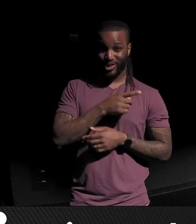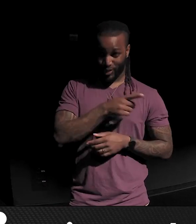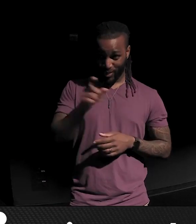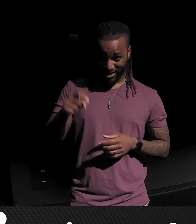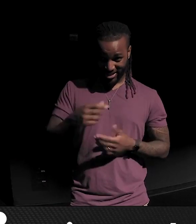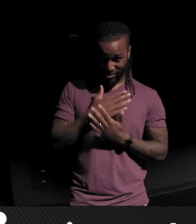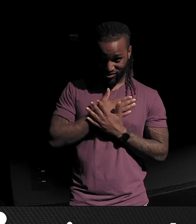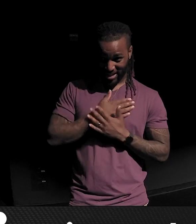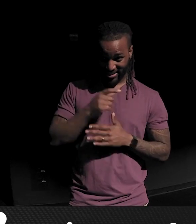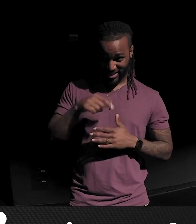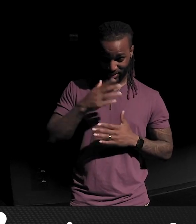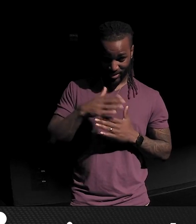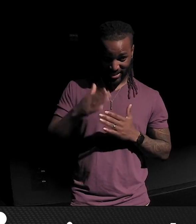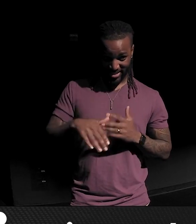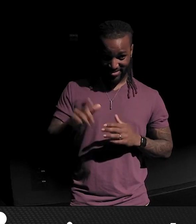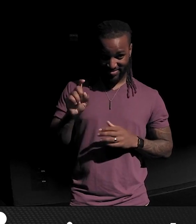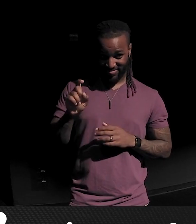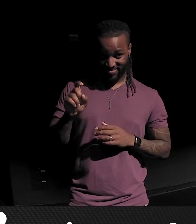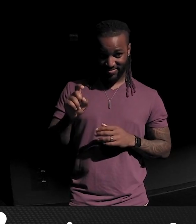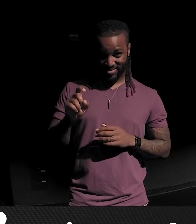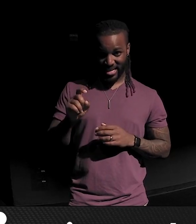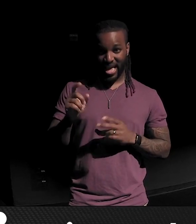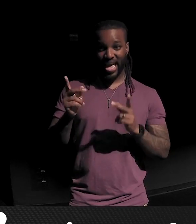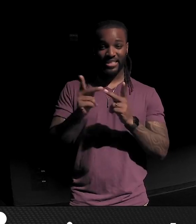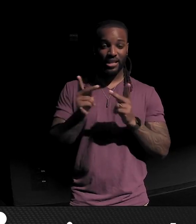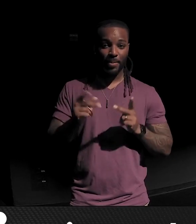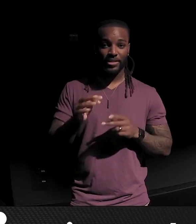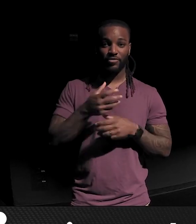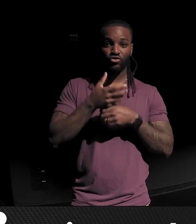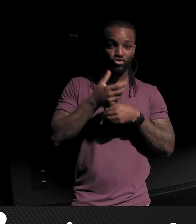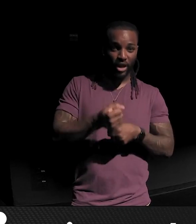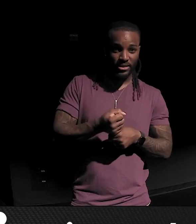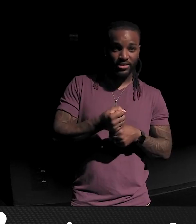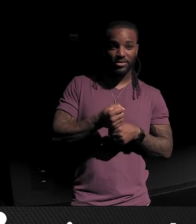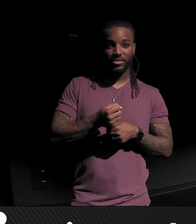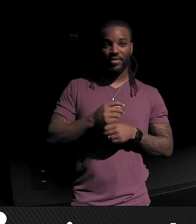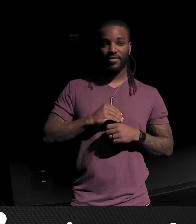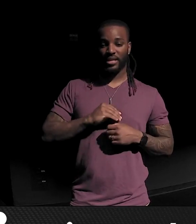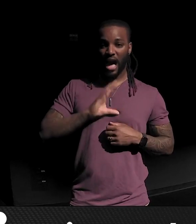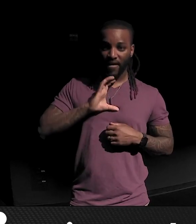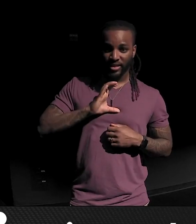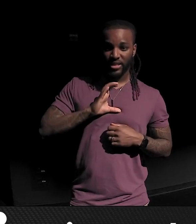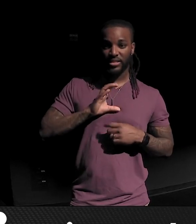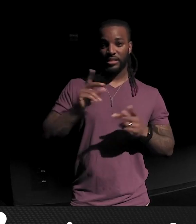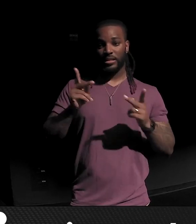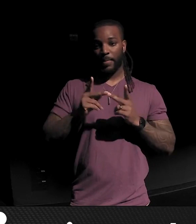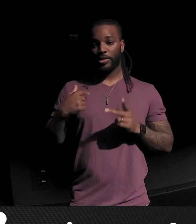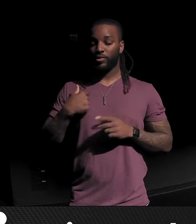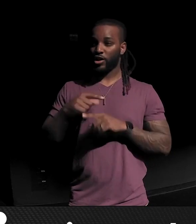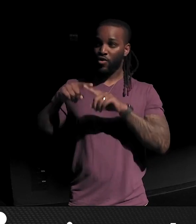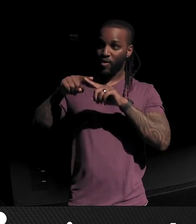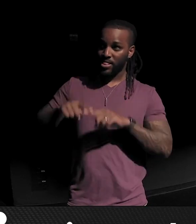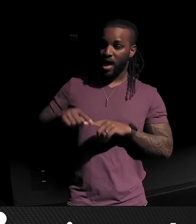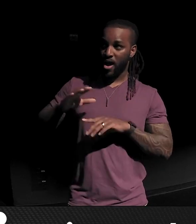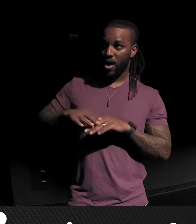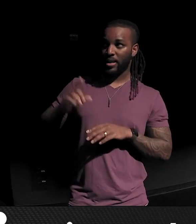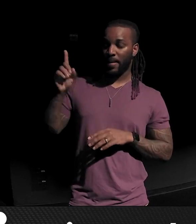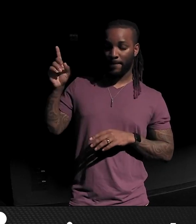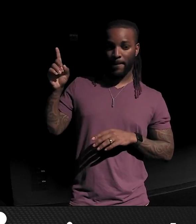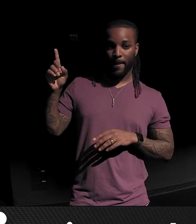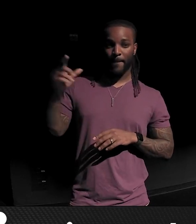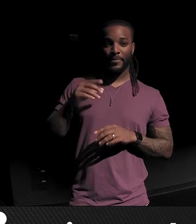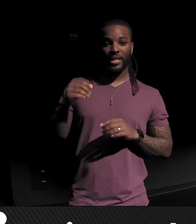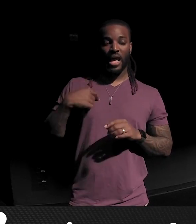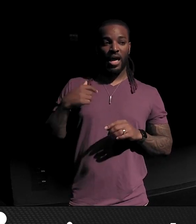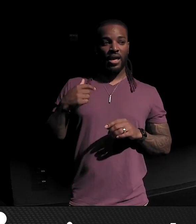this weekend? It's a place of trust, of confidence, a place where we can rely on him. And